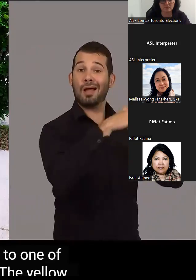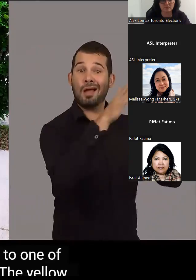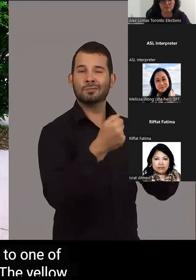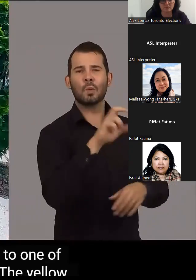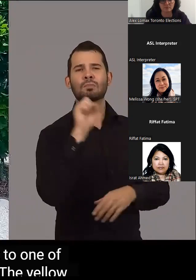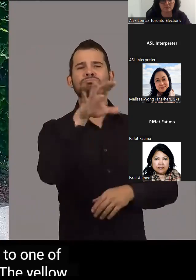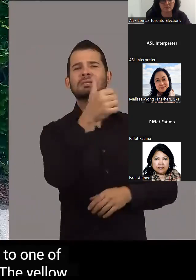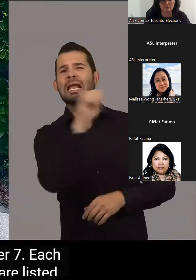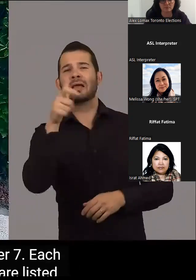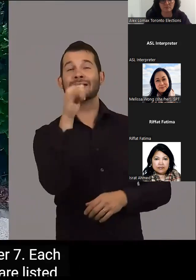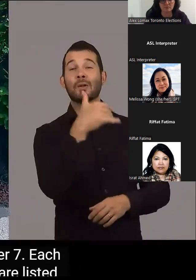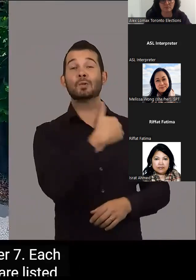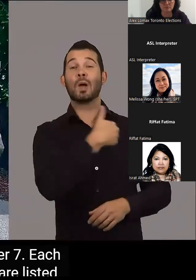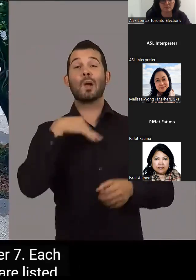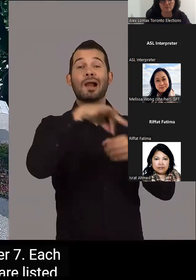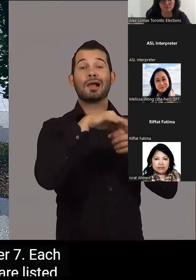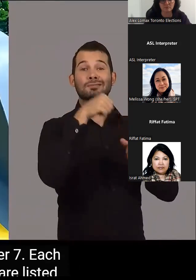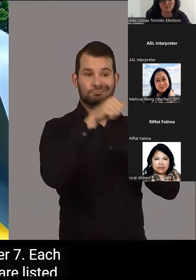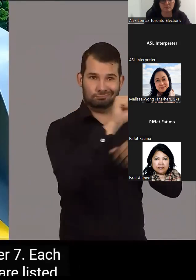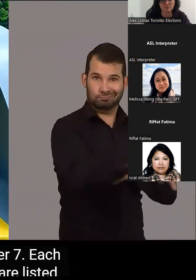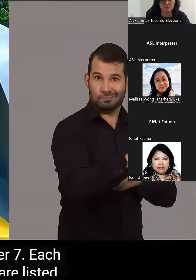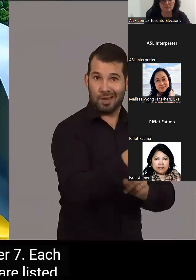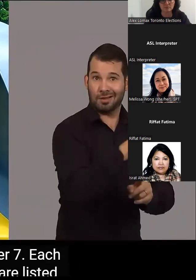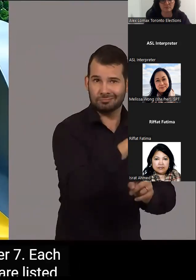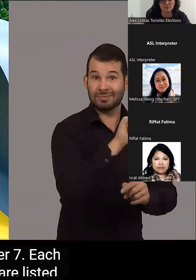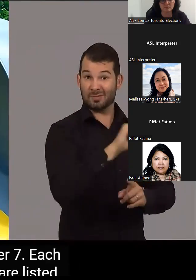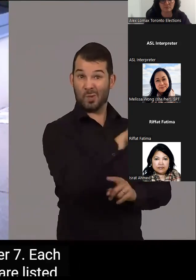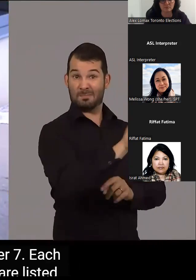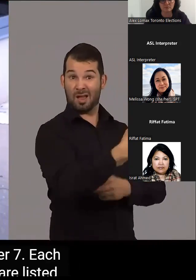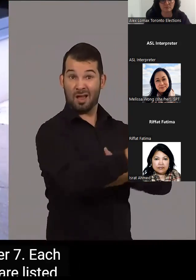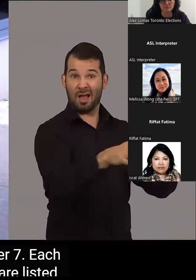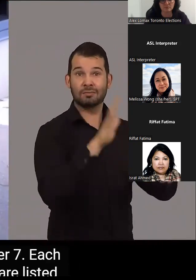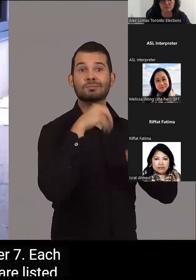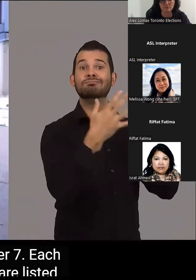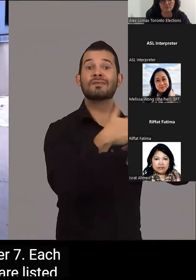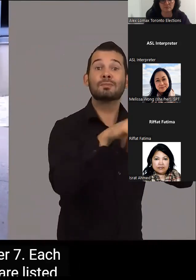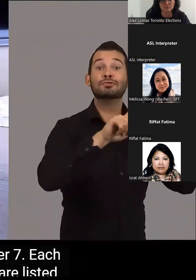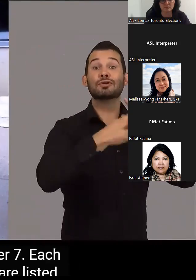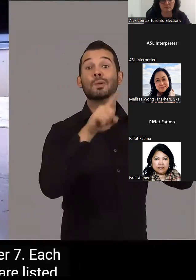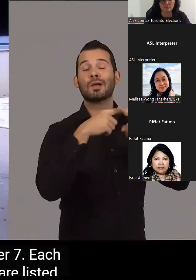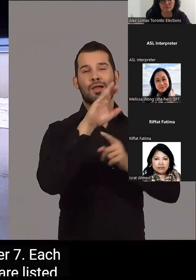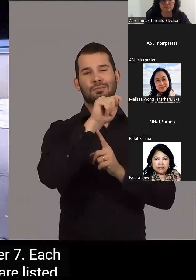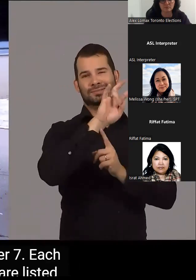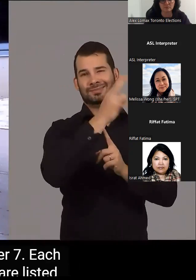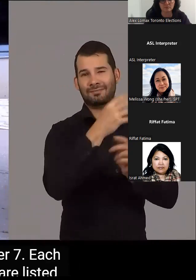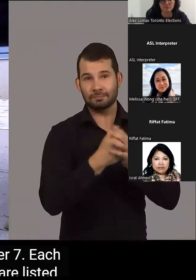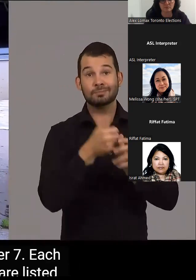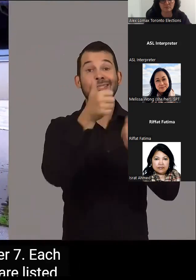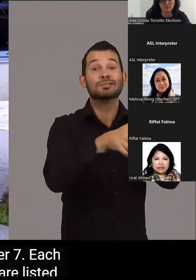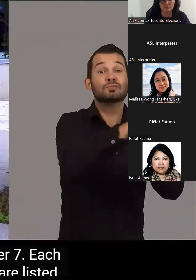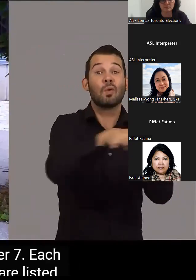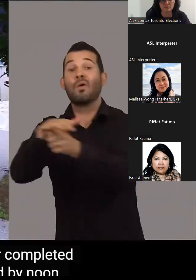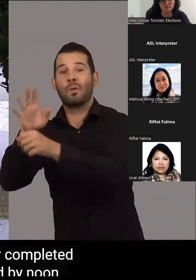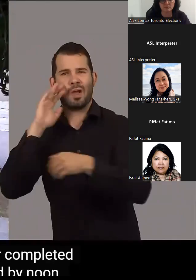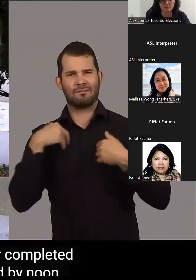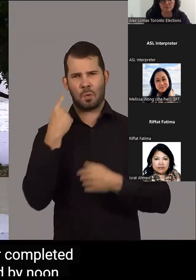drop boxes. The yellow drop boxes are available starting October 7th. Each ward will have one drop box. Locations